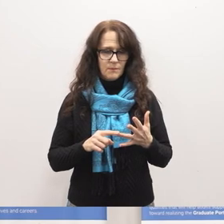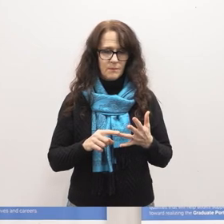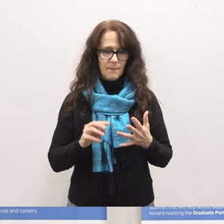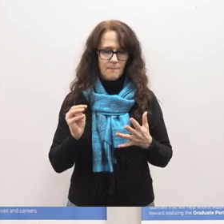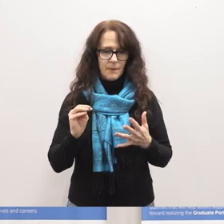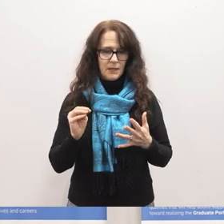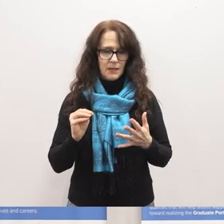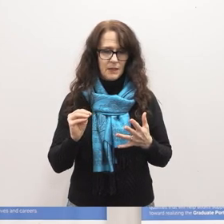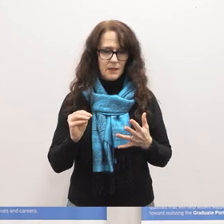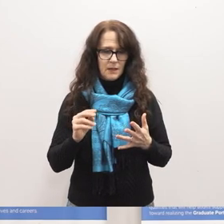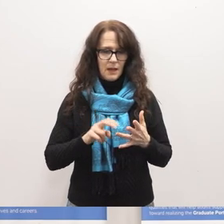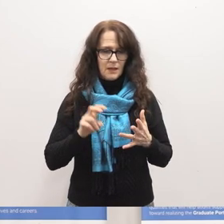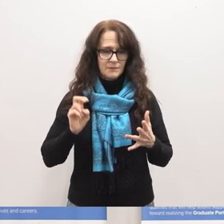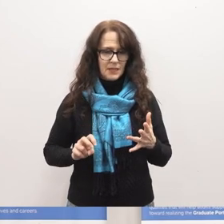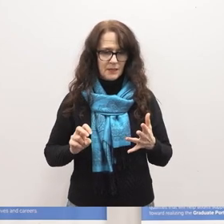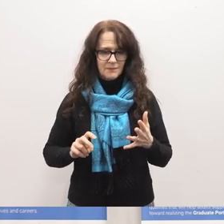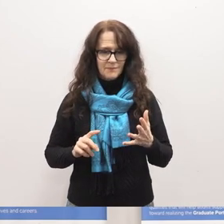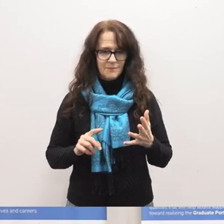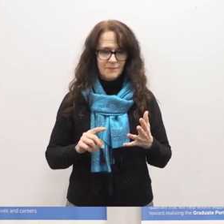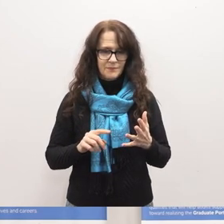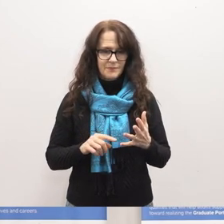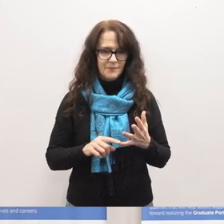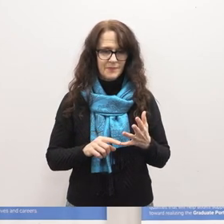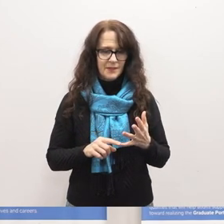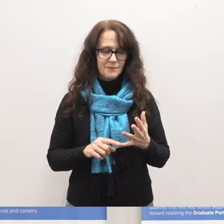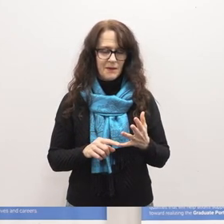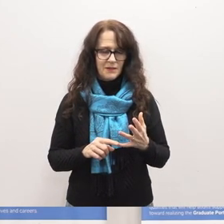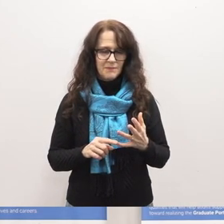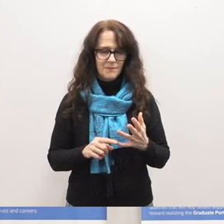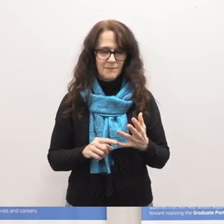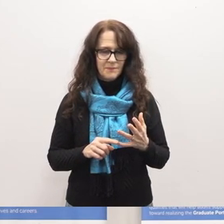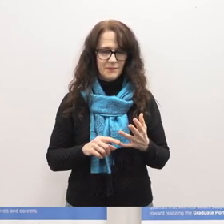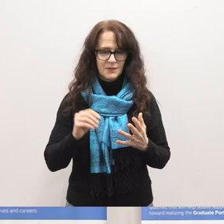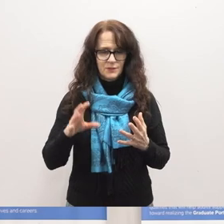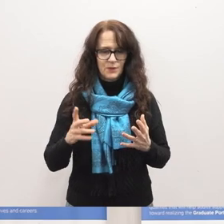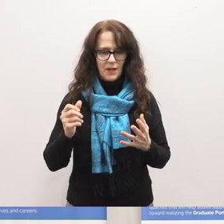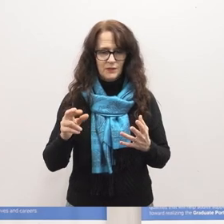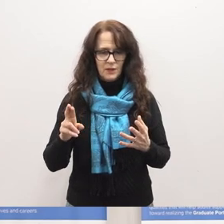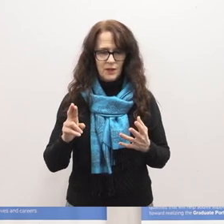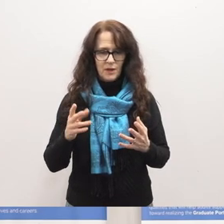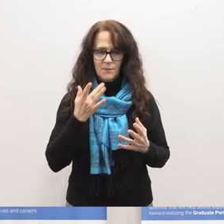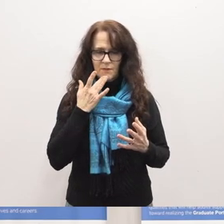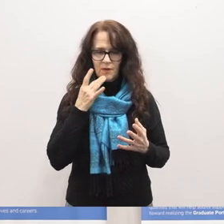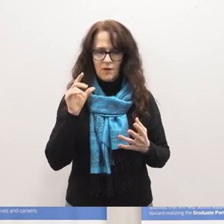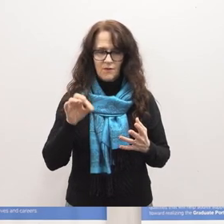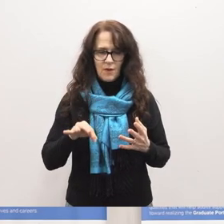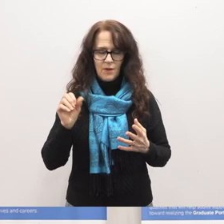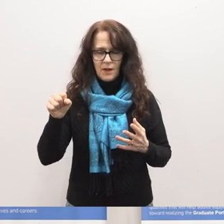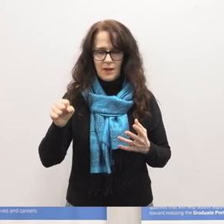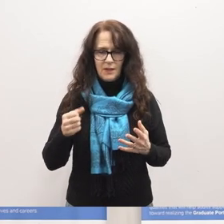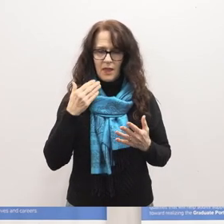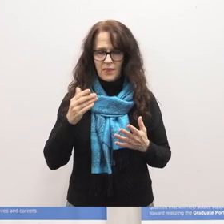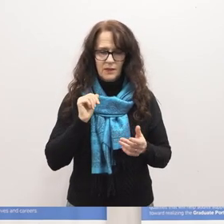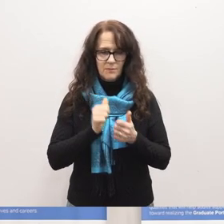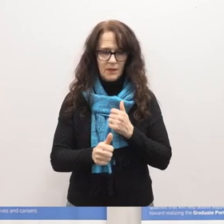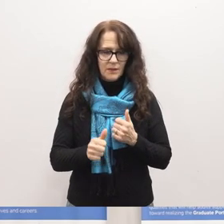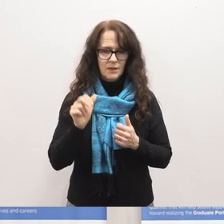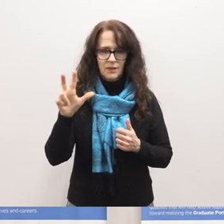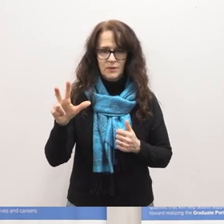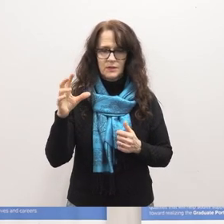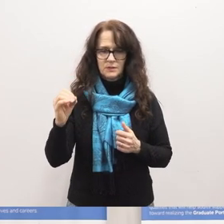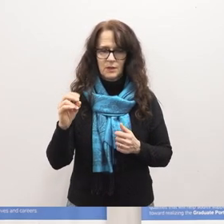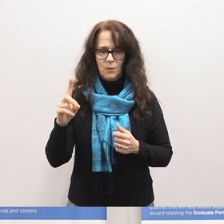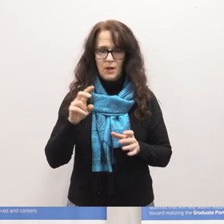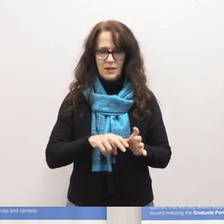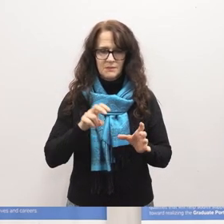Benitez? I abstain. You abstain? Okay. And then student member Aguilar preferential vote? Aye. Thank you. That passes 3-0